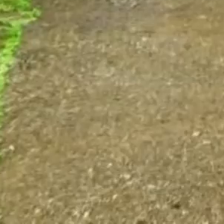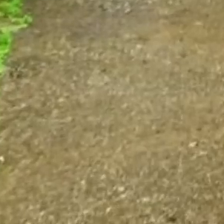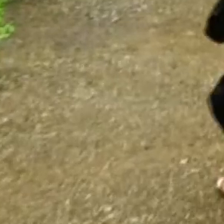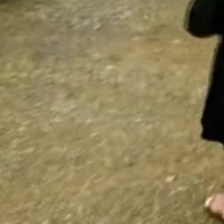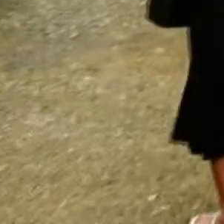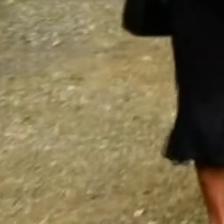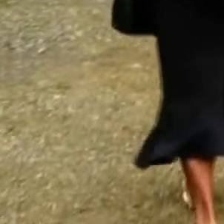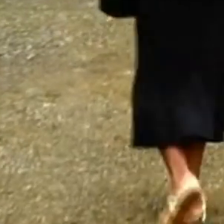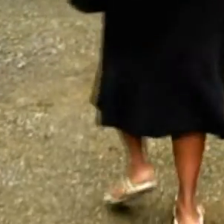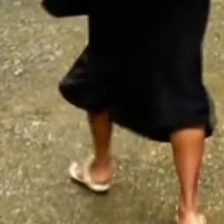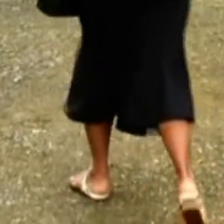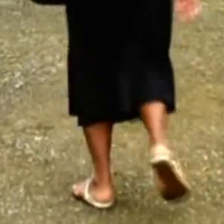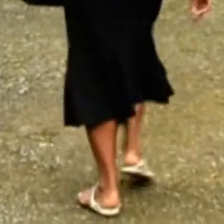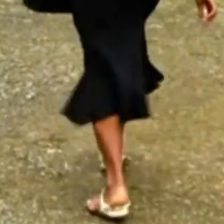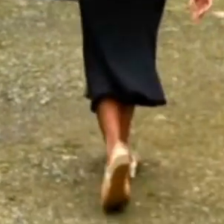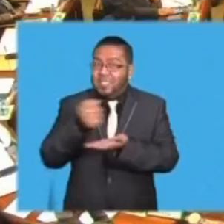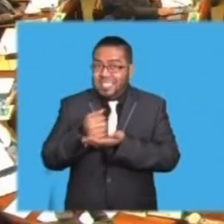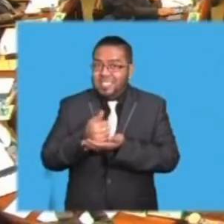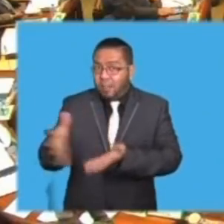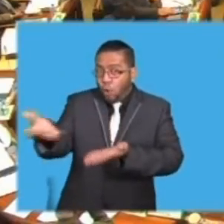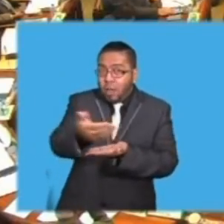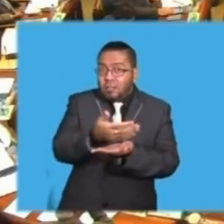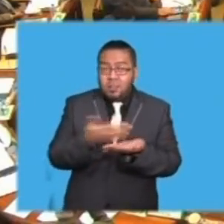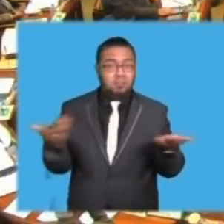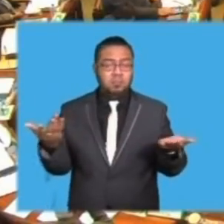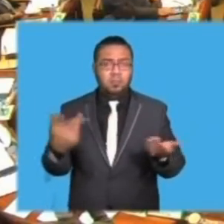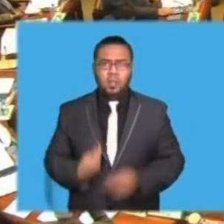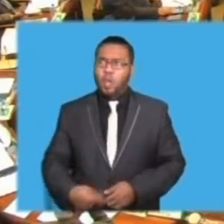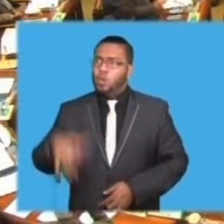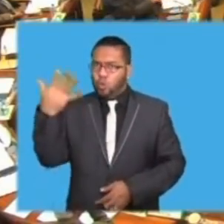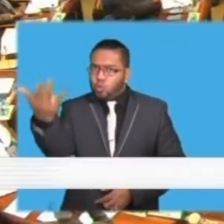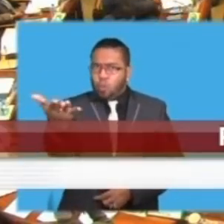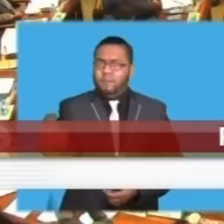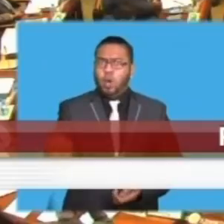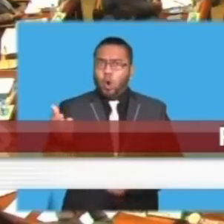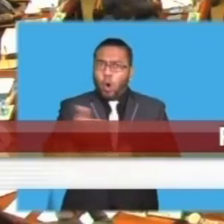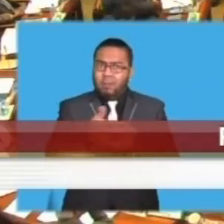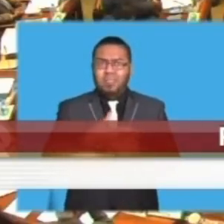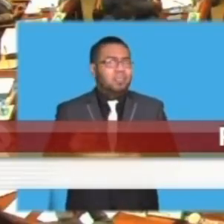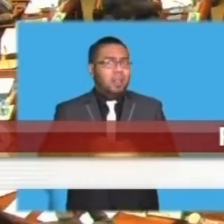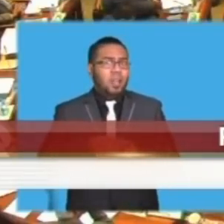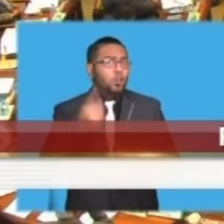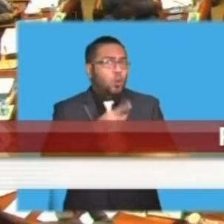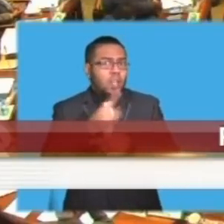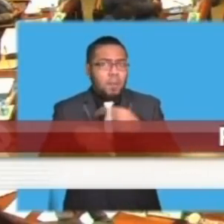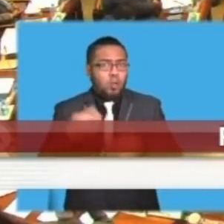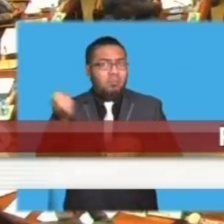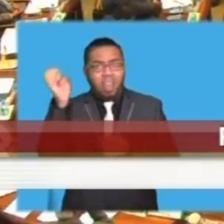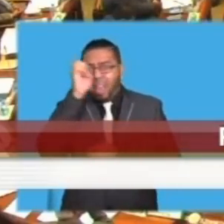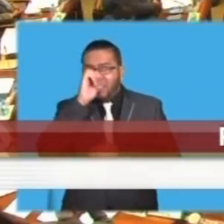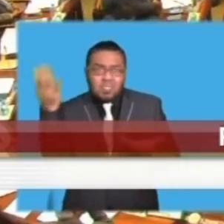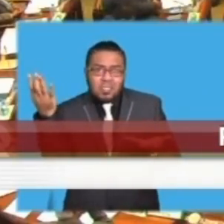on ethnicity in the 2017 census. You have collected data talking about ethnicity, differences